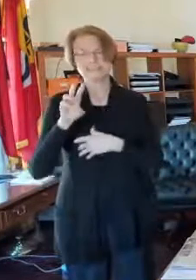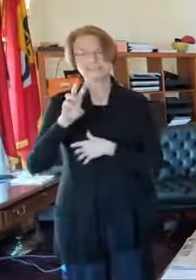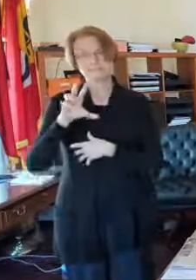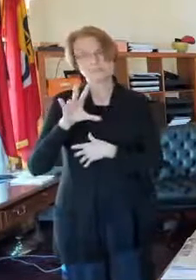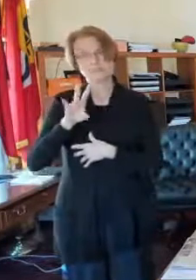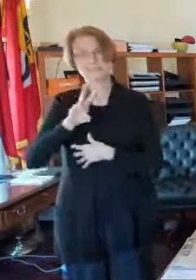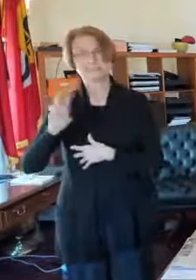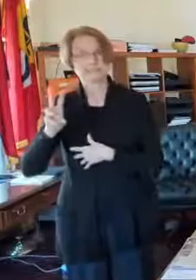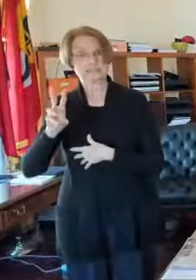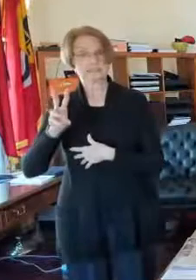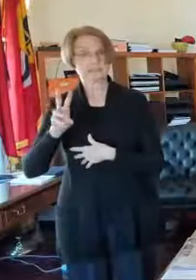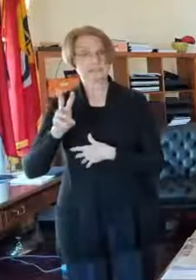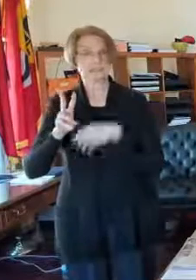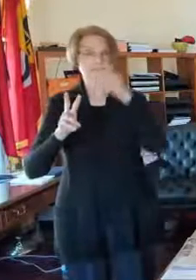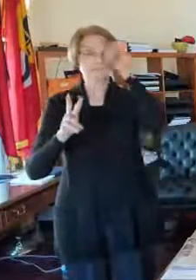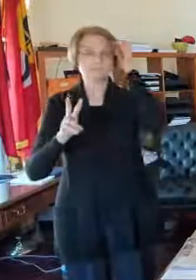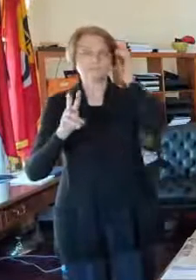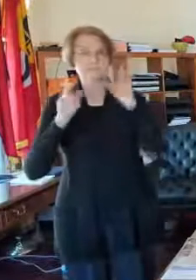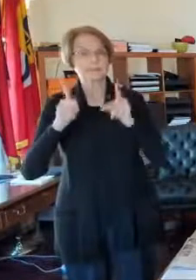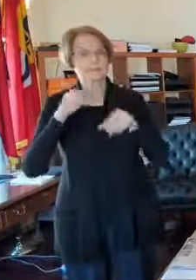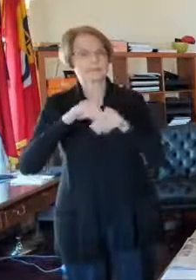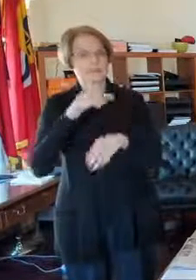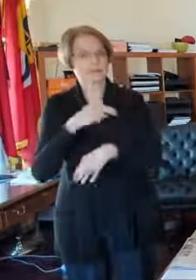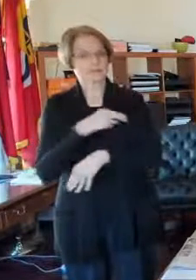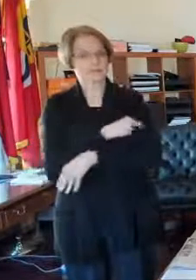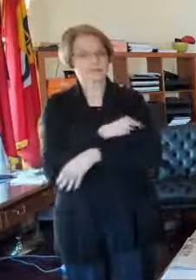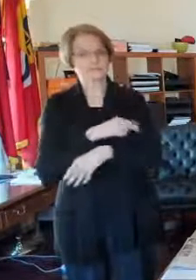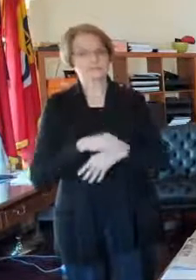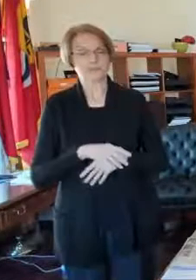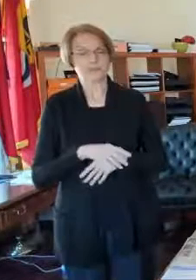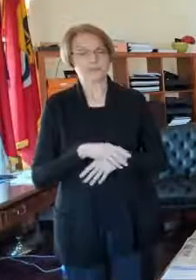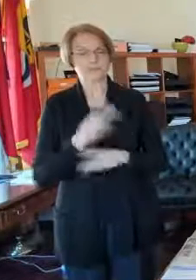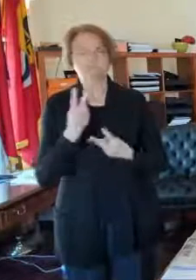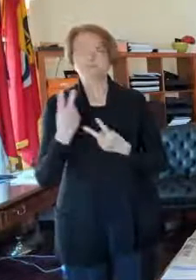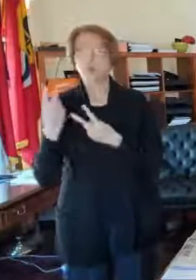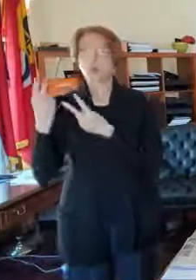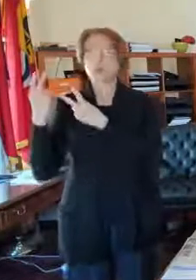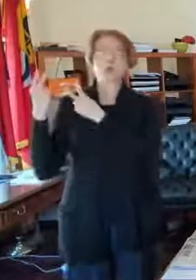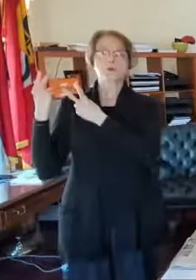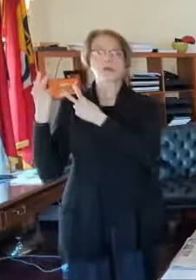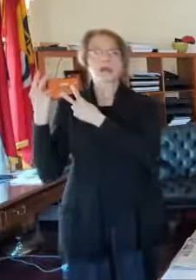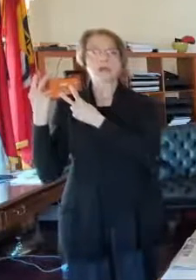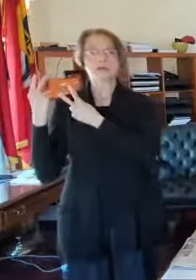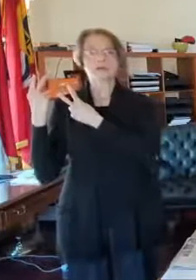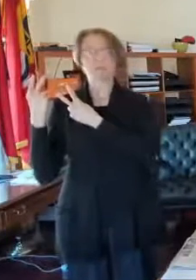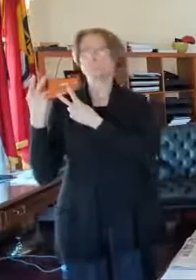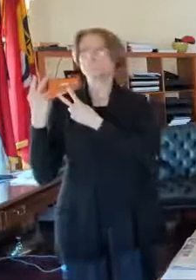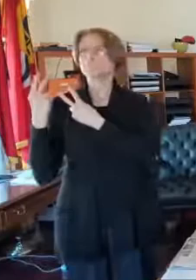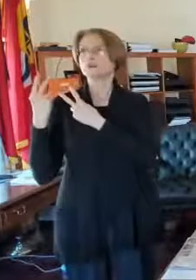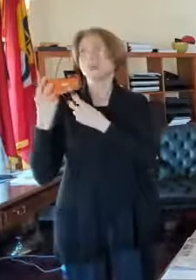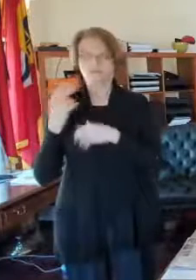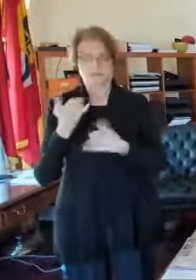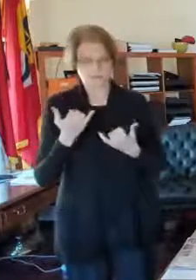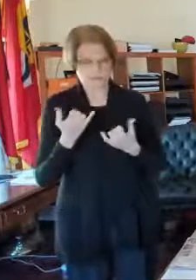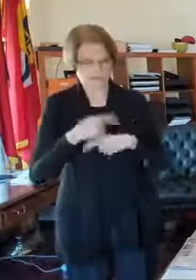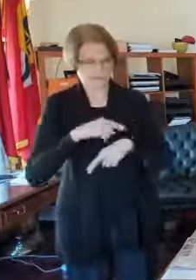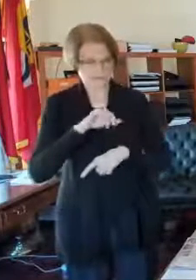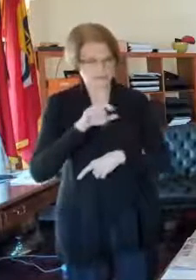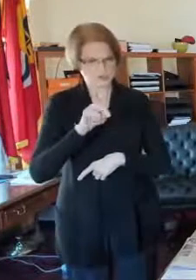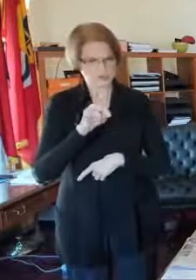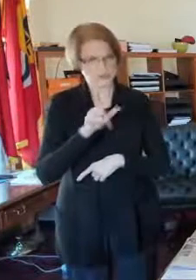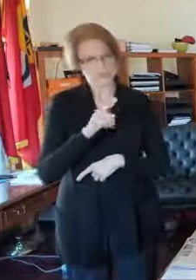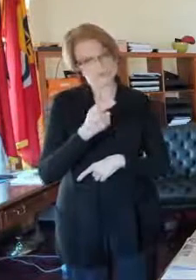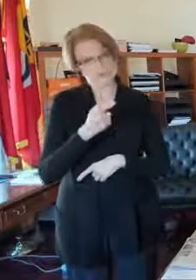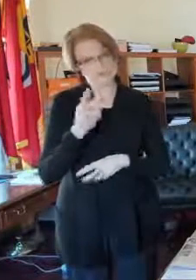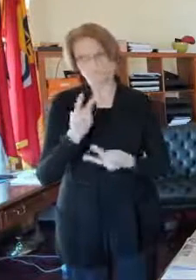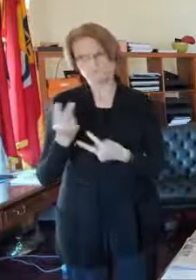676, if you look back to, say, that's January 21st, if you look back